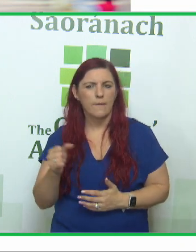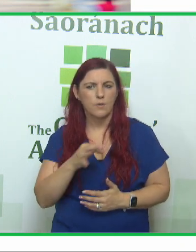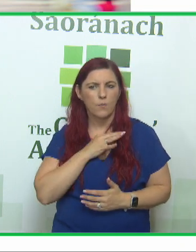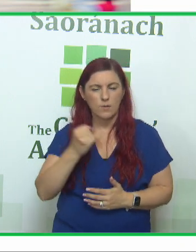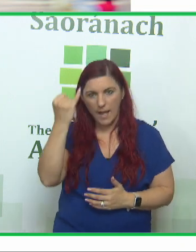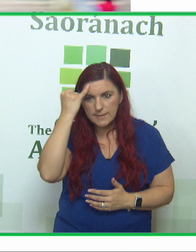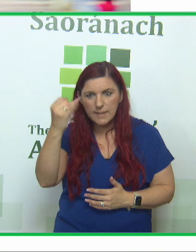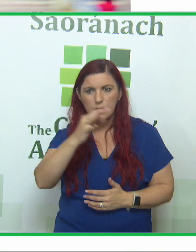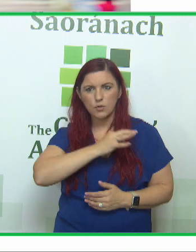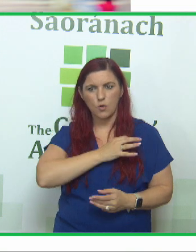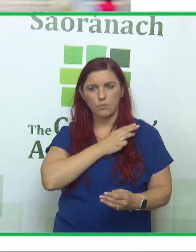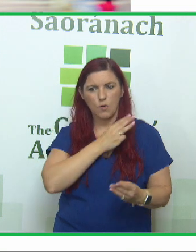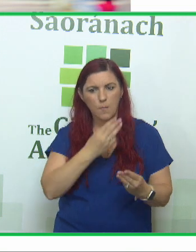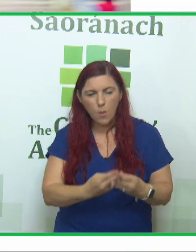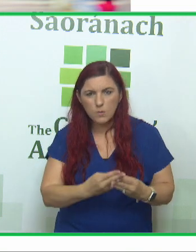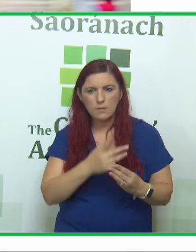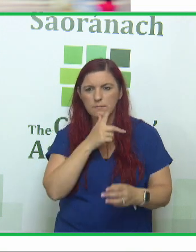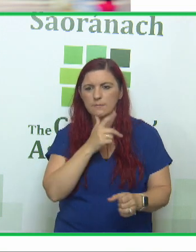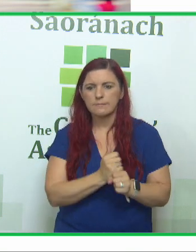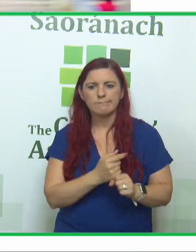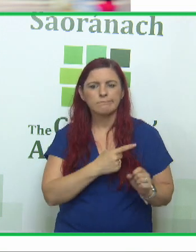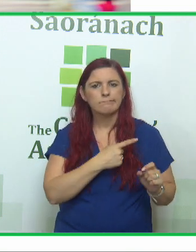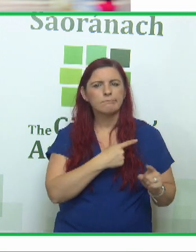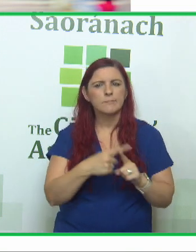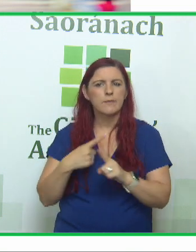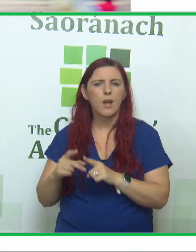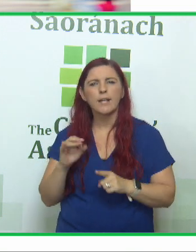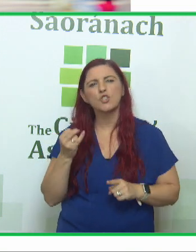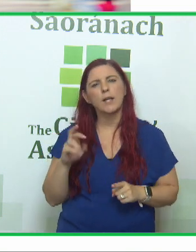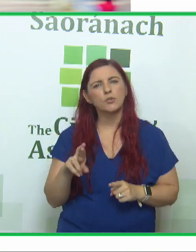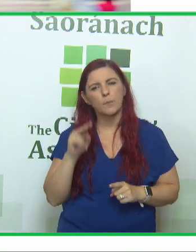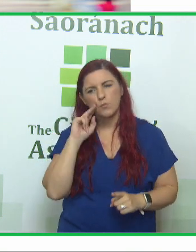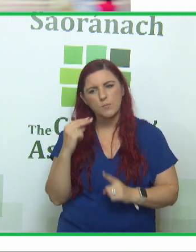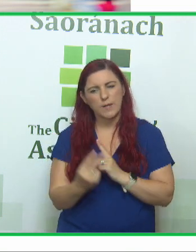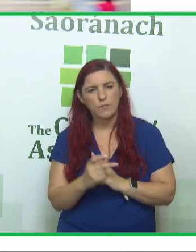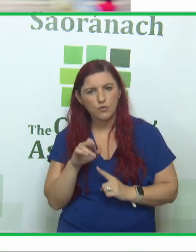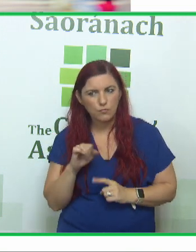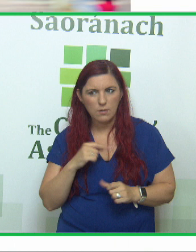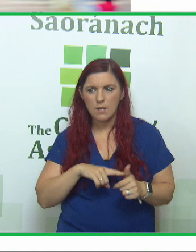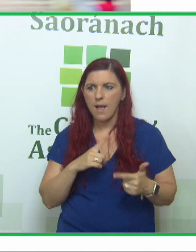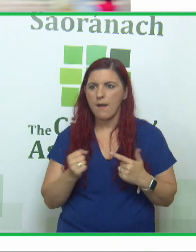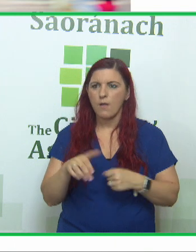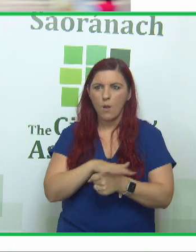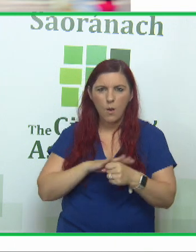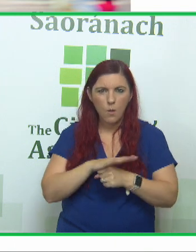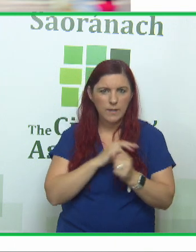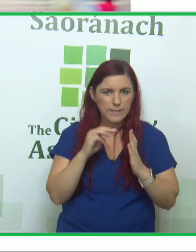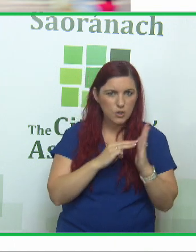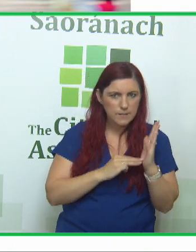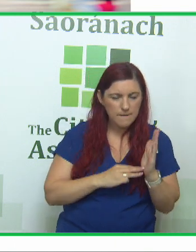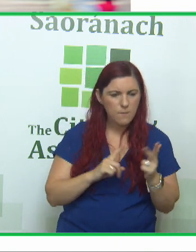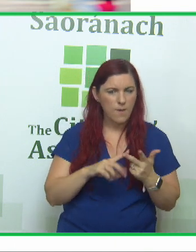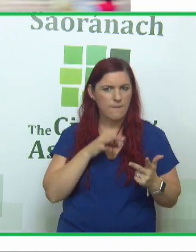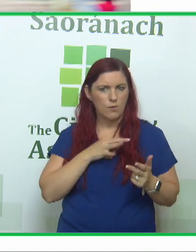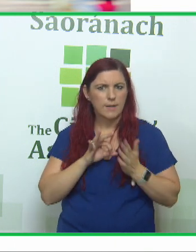good proposals about a kind of a gendered perspective on drugs. We have localised initiatives. We have good